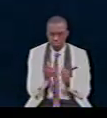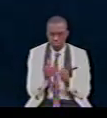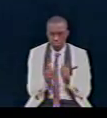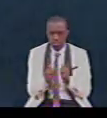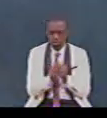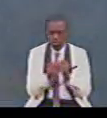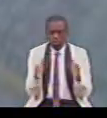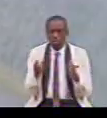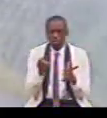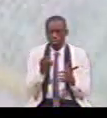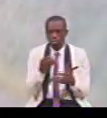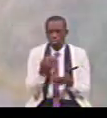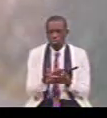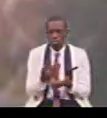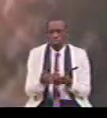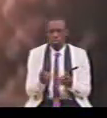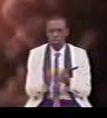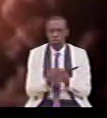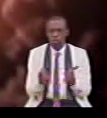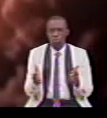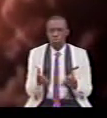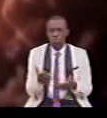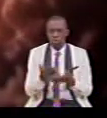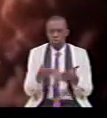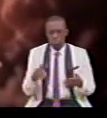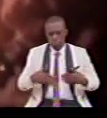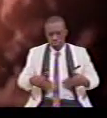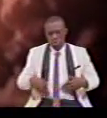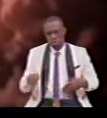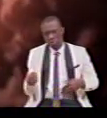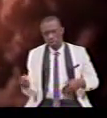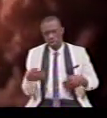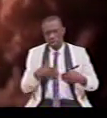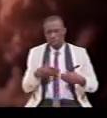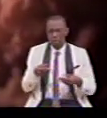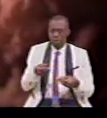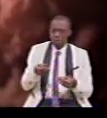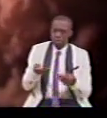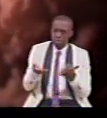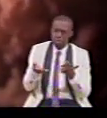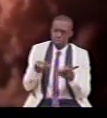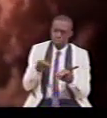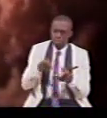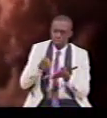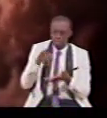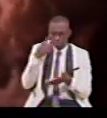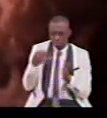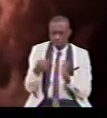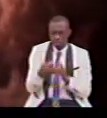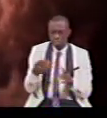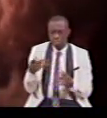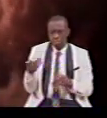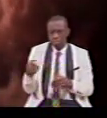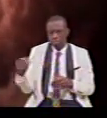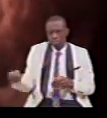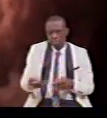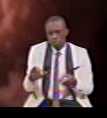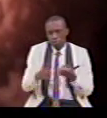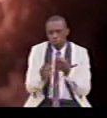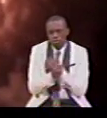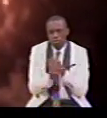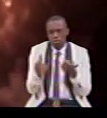without money without price somebody else has paid for that it was limitations of Salvation and to